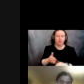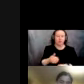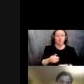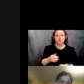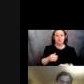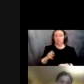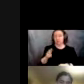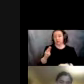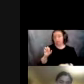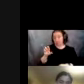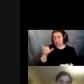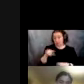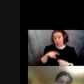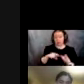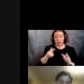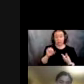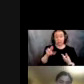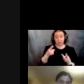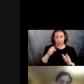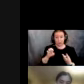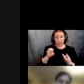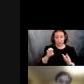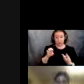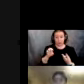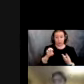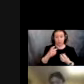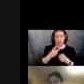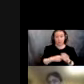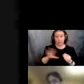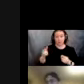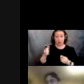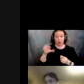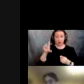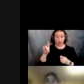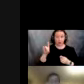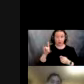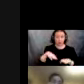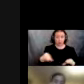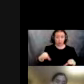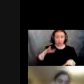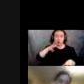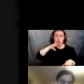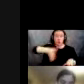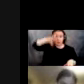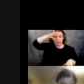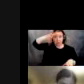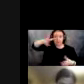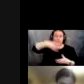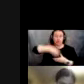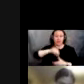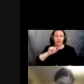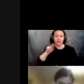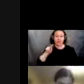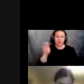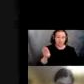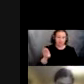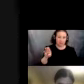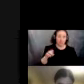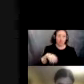Mary and George's grandchildren's grandparents were involved in the A and B.